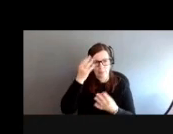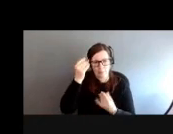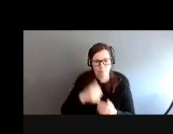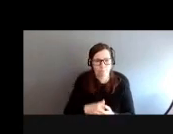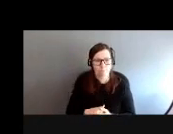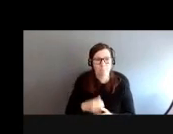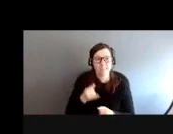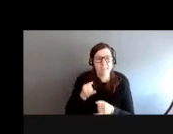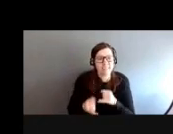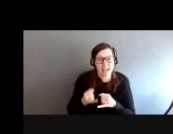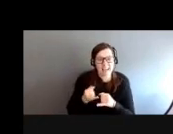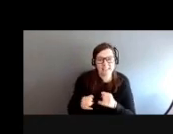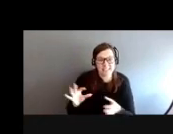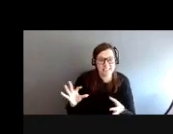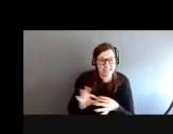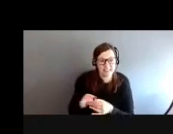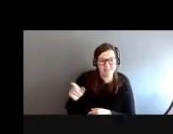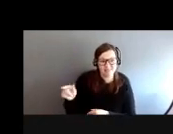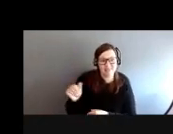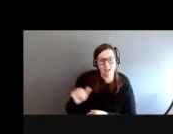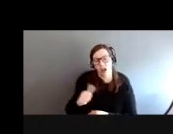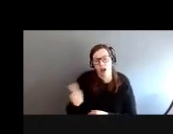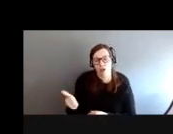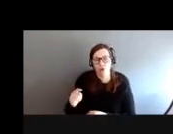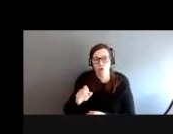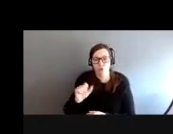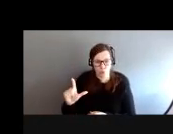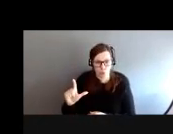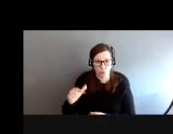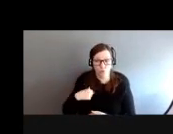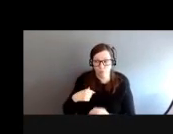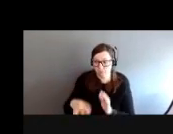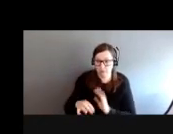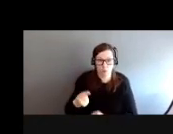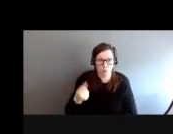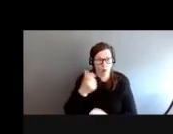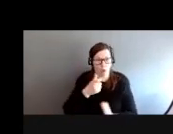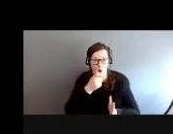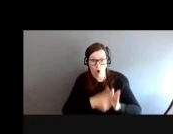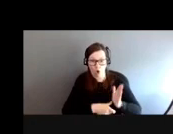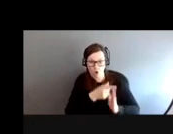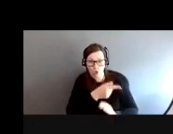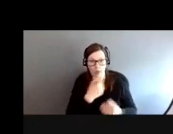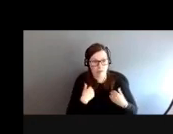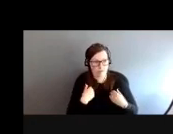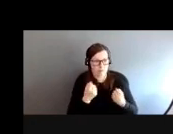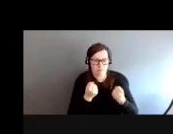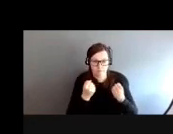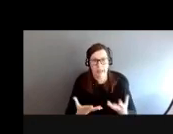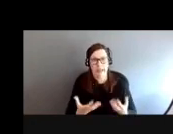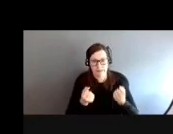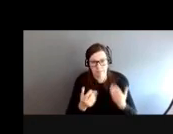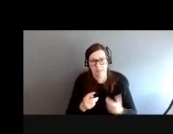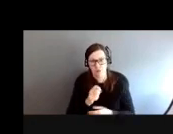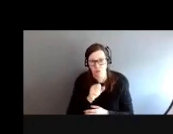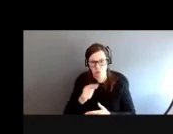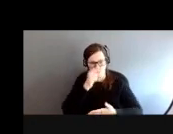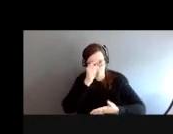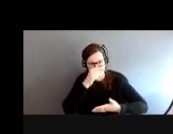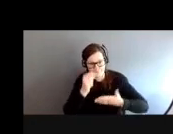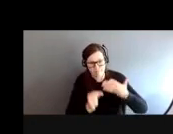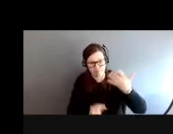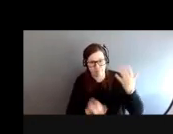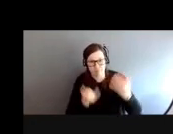article where somebody really talks about many other tools that are available as well, if you really want to go and try that. For some